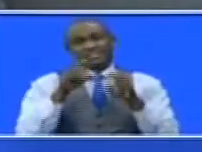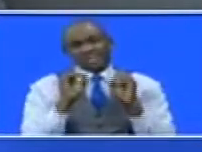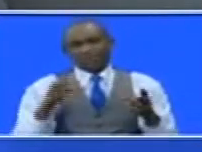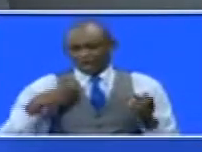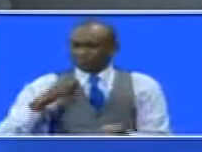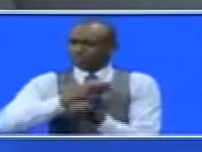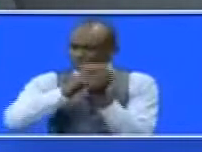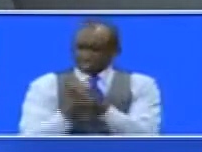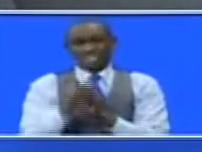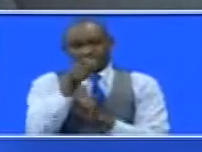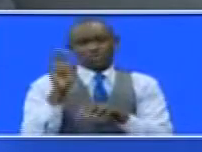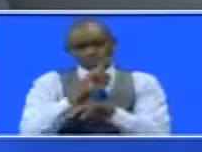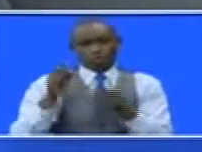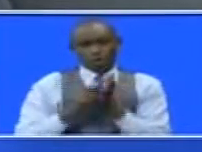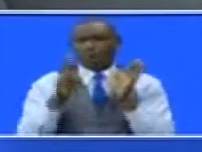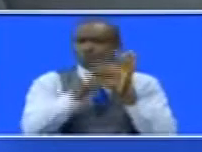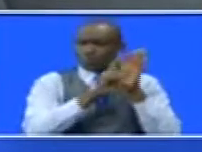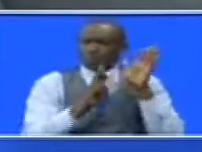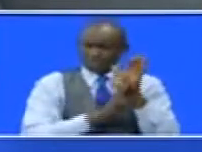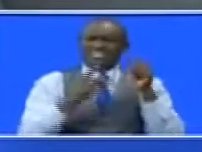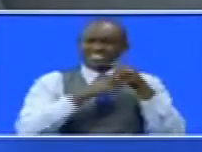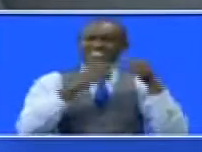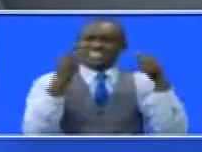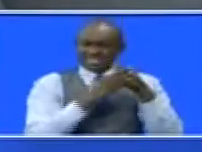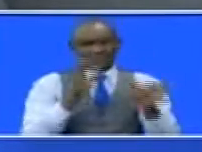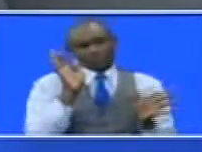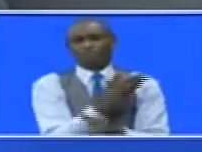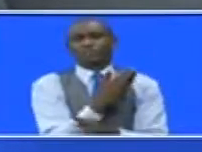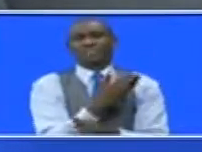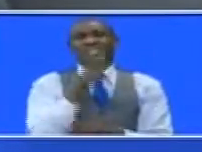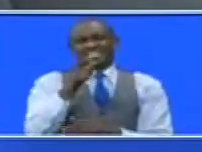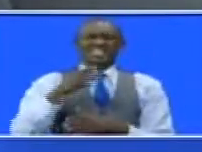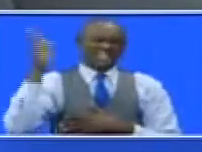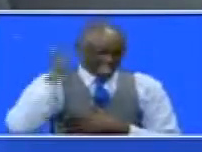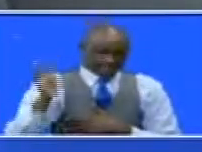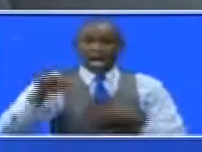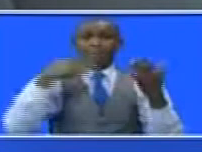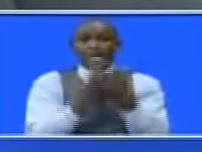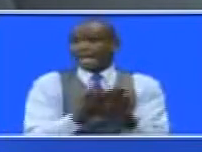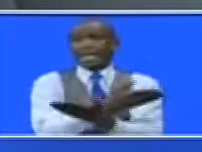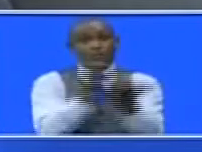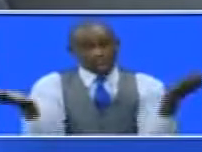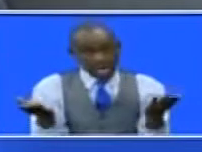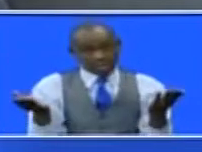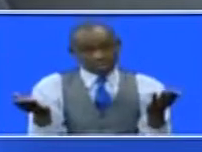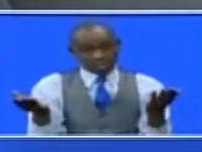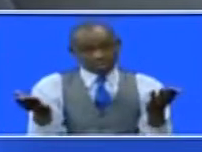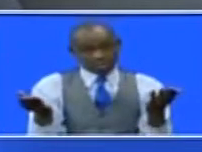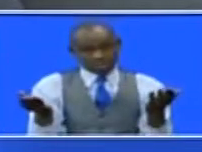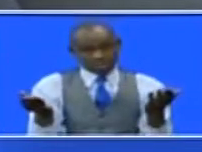the usage of Rule 68. It has never been applied in any